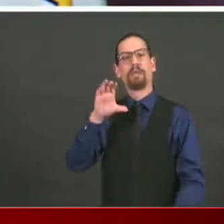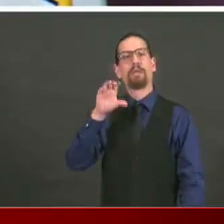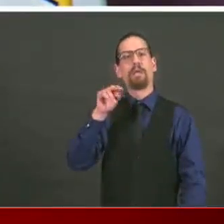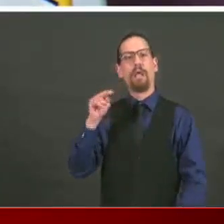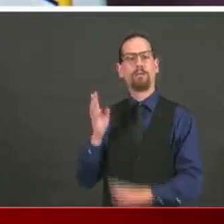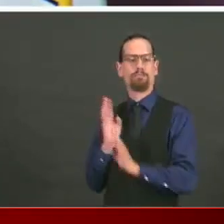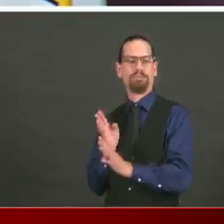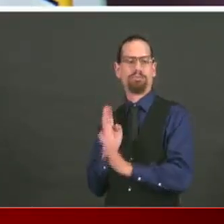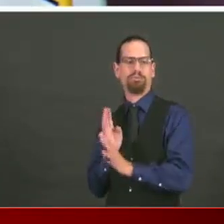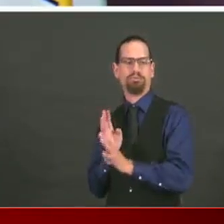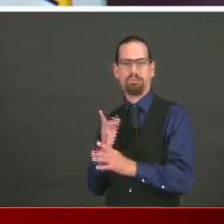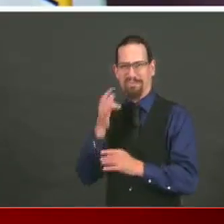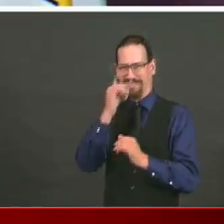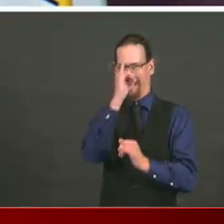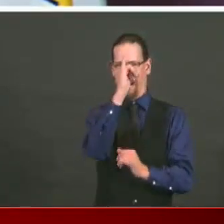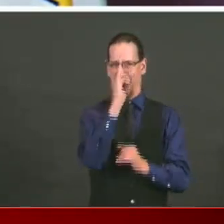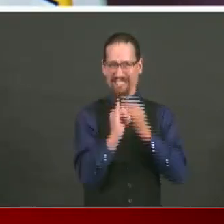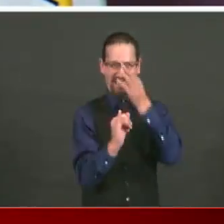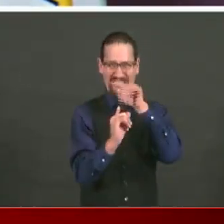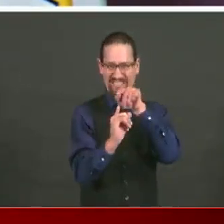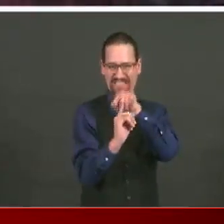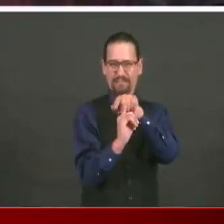Scarborough, you're just going to have to make other plans.